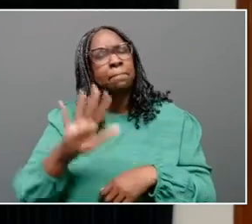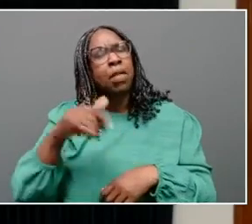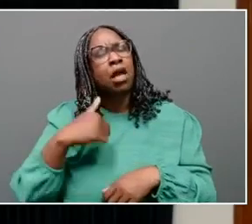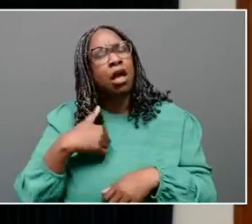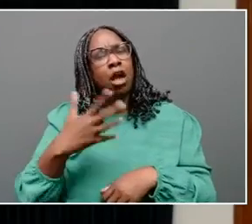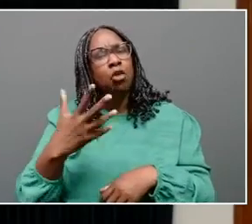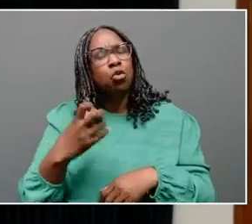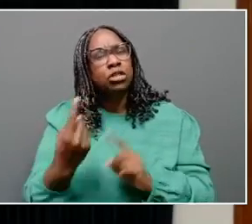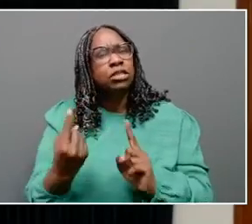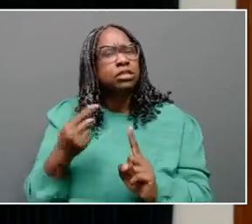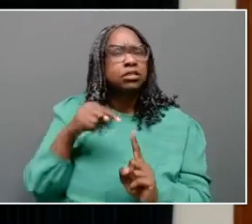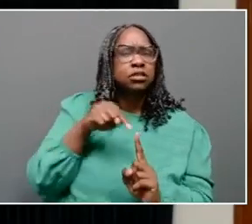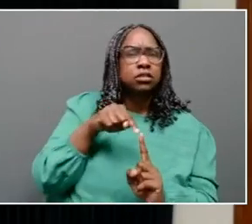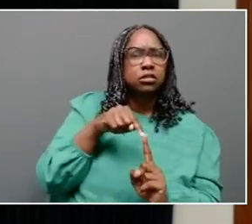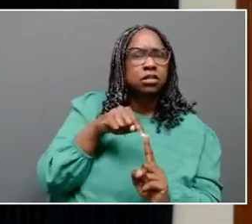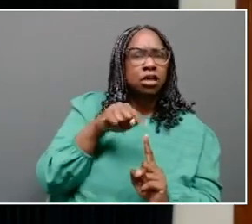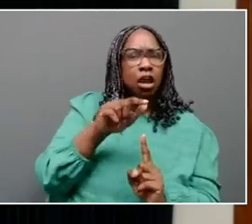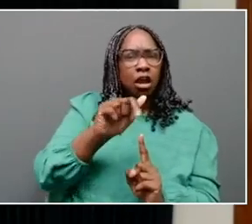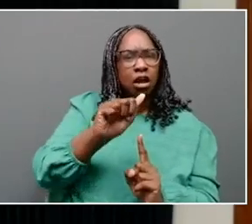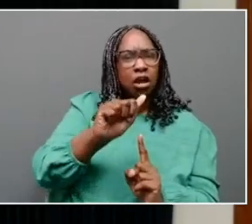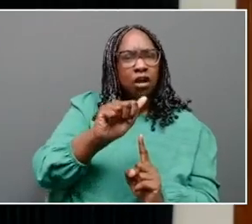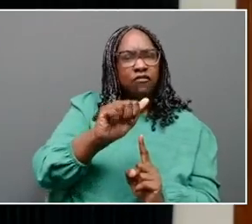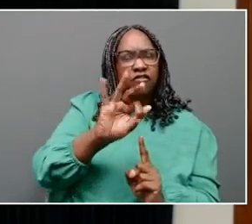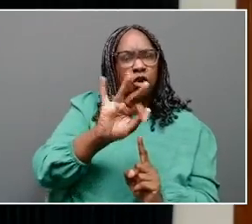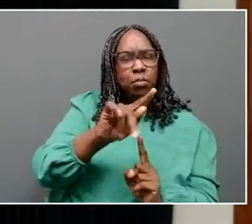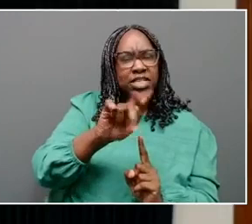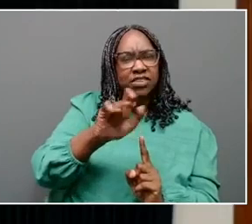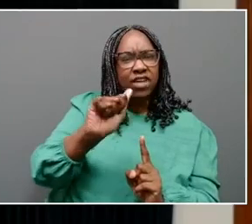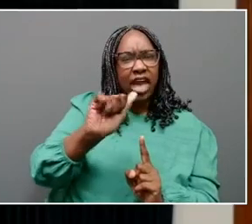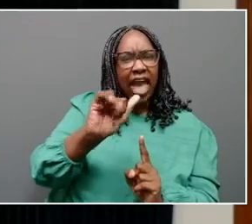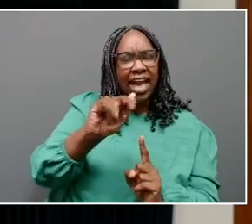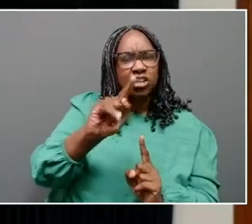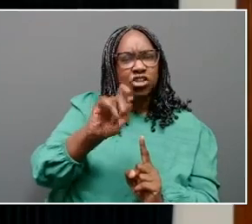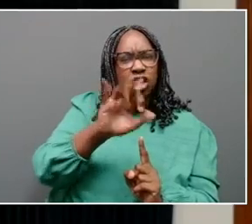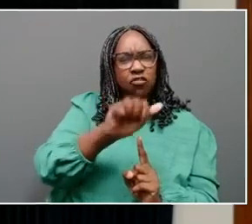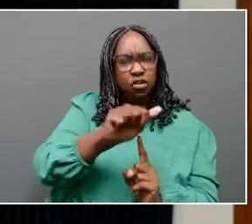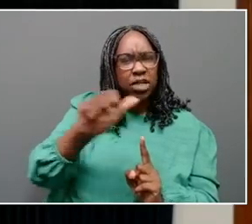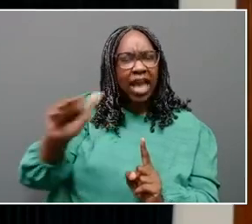the affirmative action ruling today, and there's some